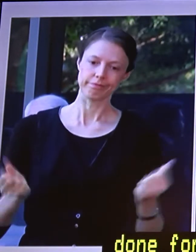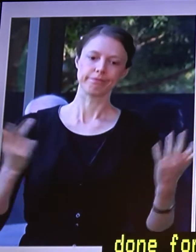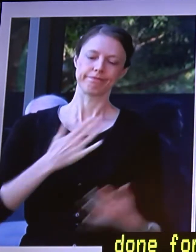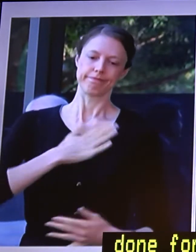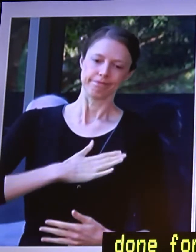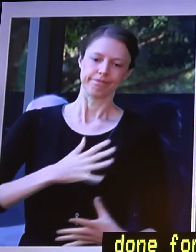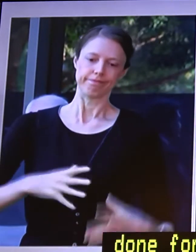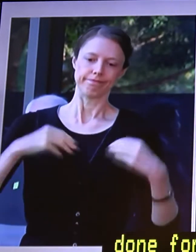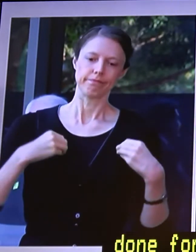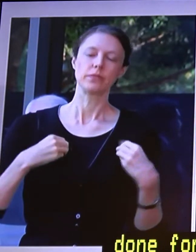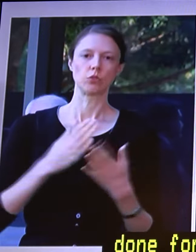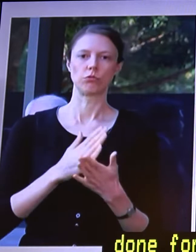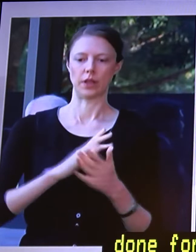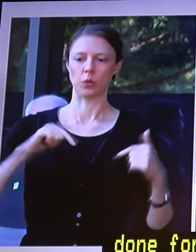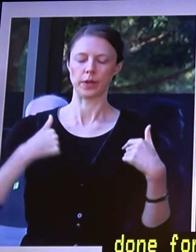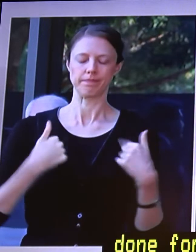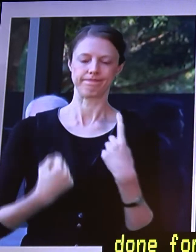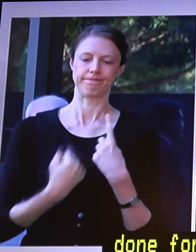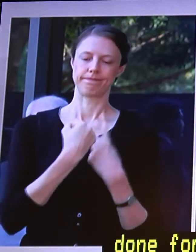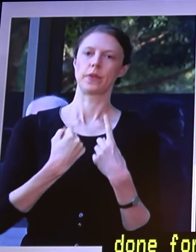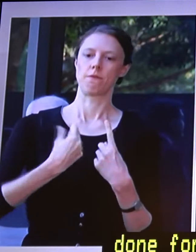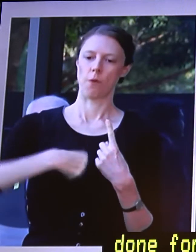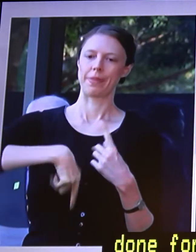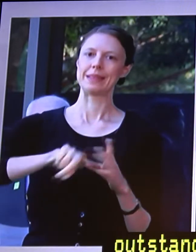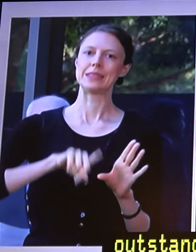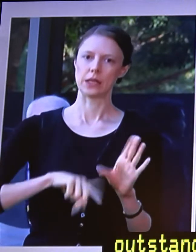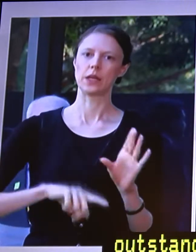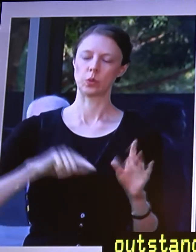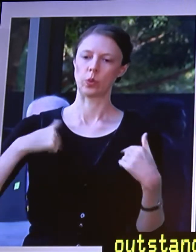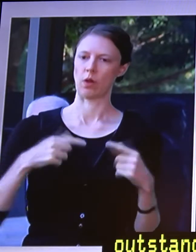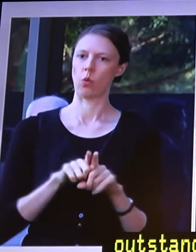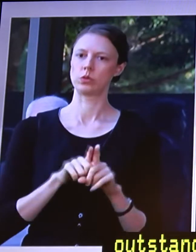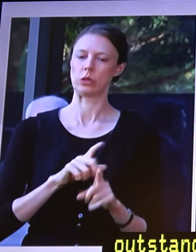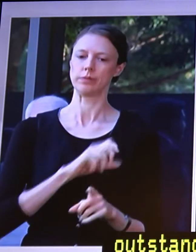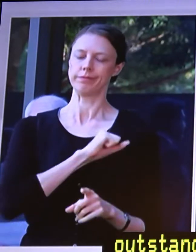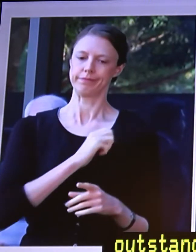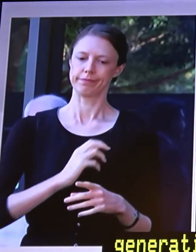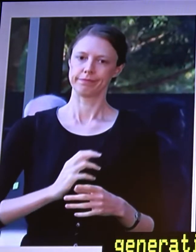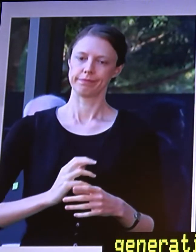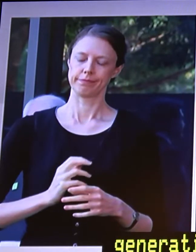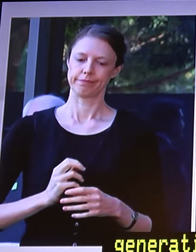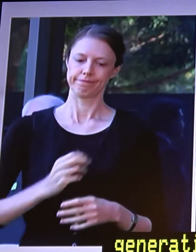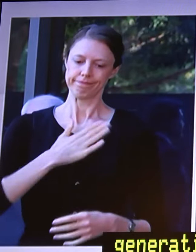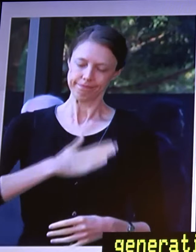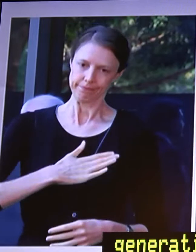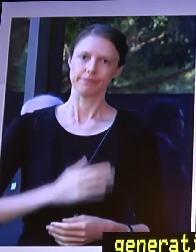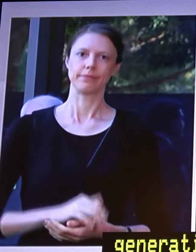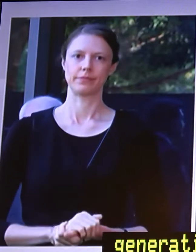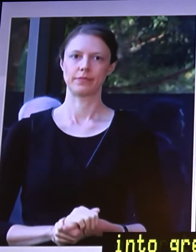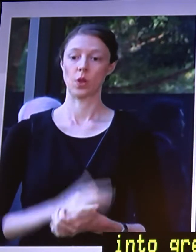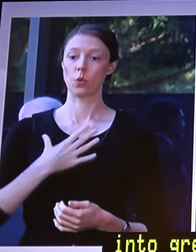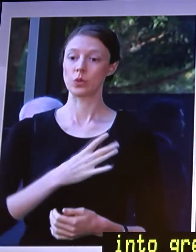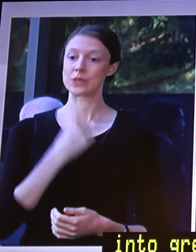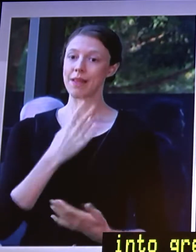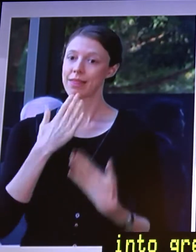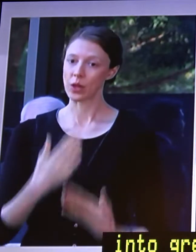given what all of us are going through this year. And I want to thank Minister Lee and also Mr. Ray James from the RSL, who joins us here this